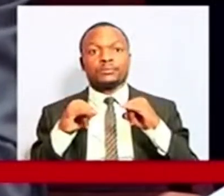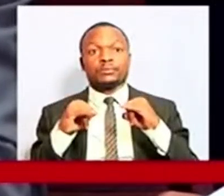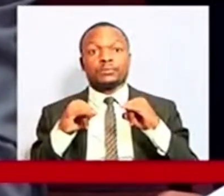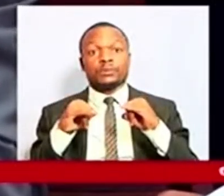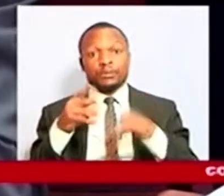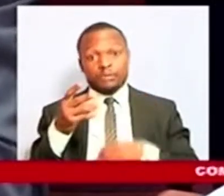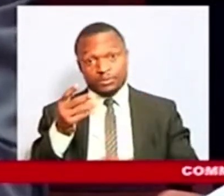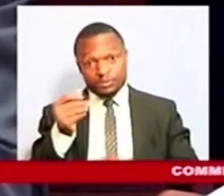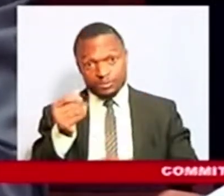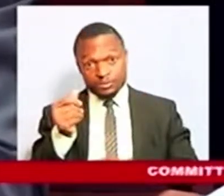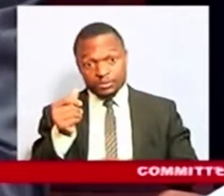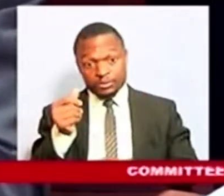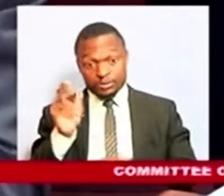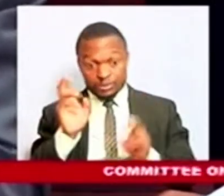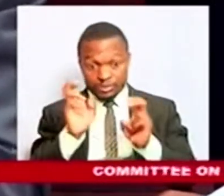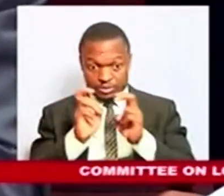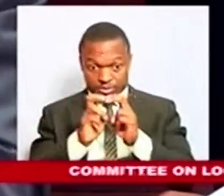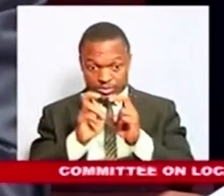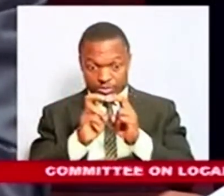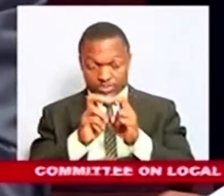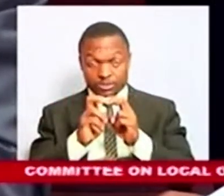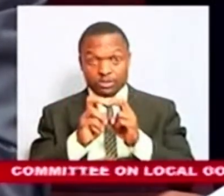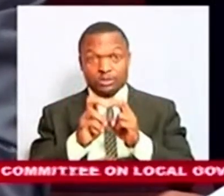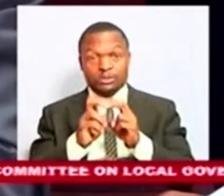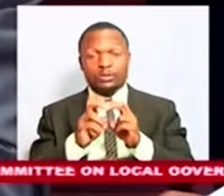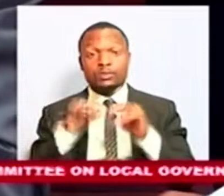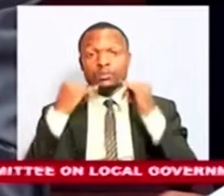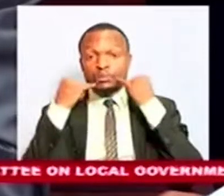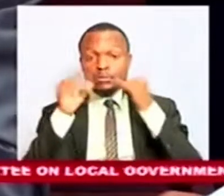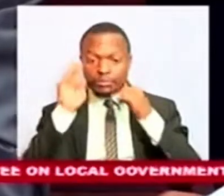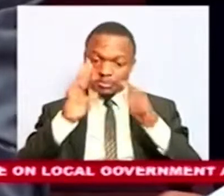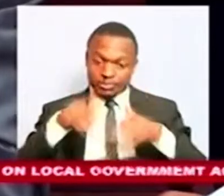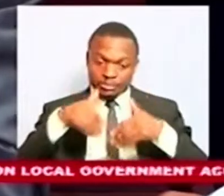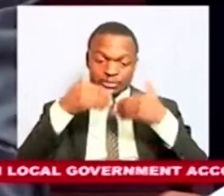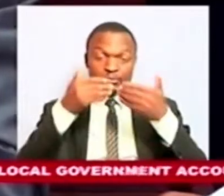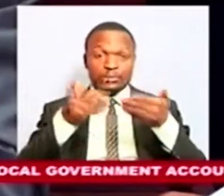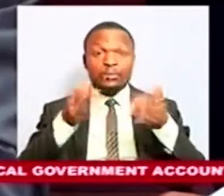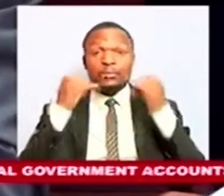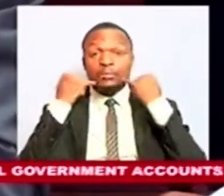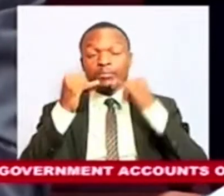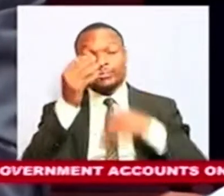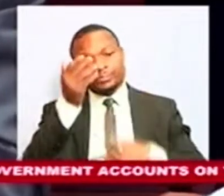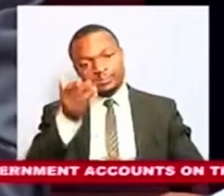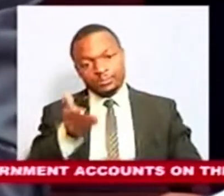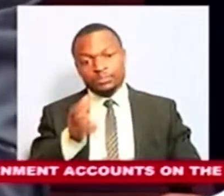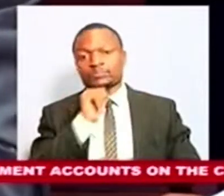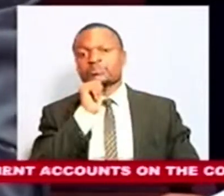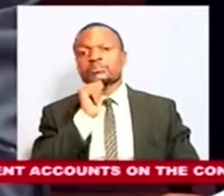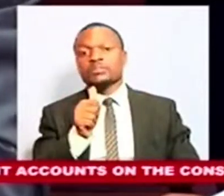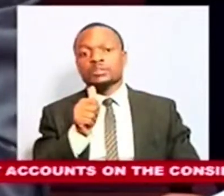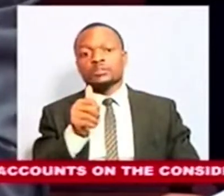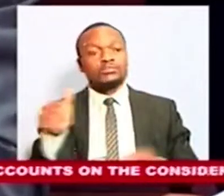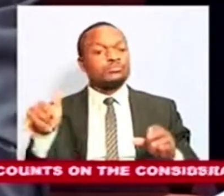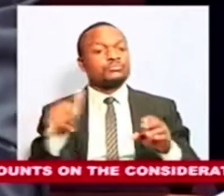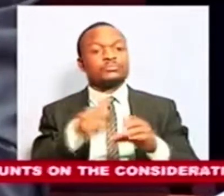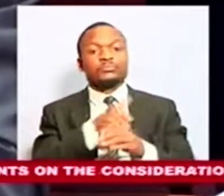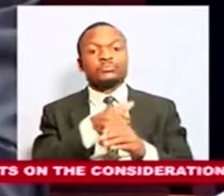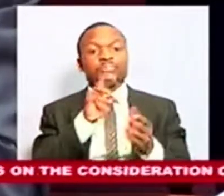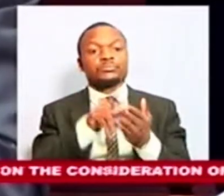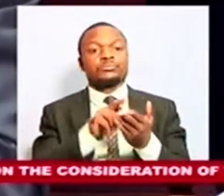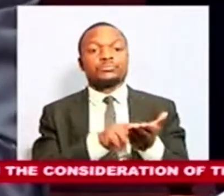amount, the contract, Chair, the information will be availed. The information is there. We did not just include it in this